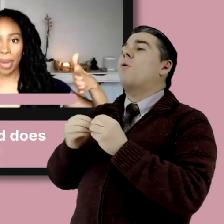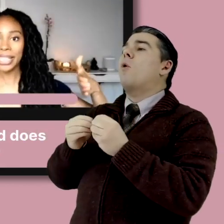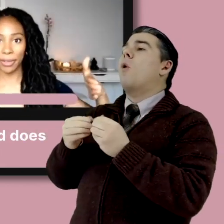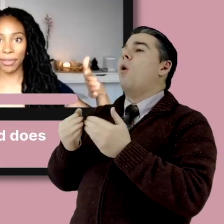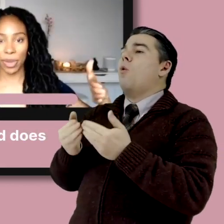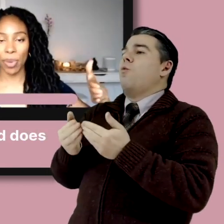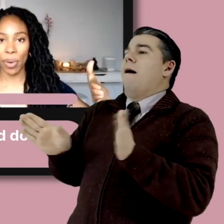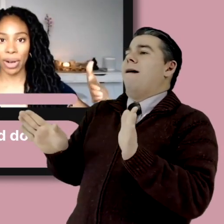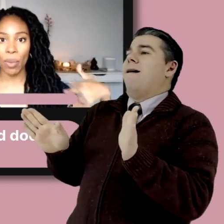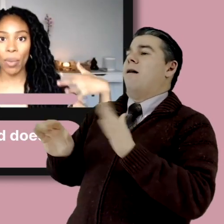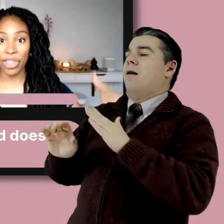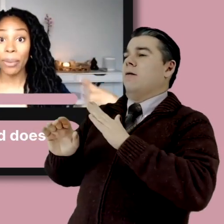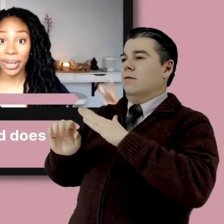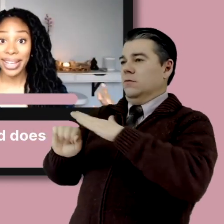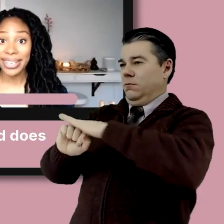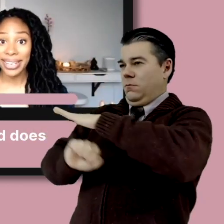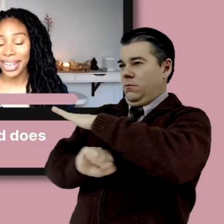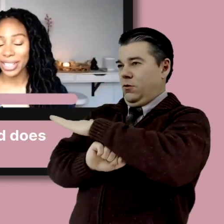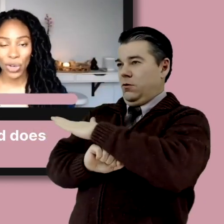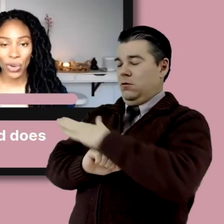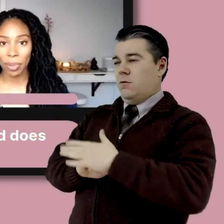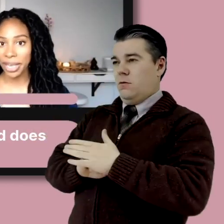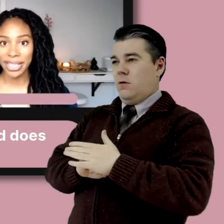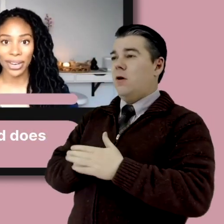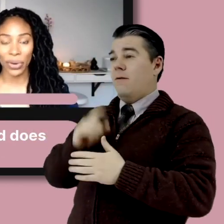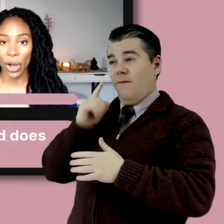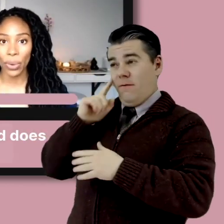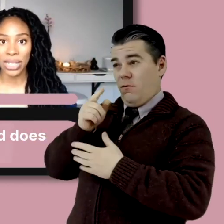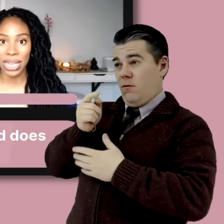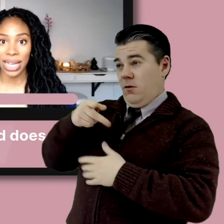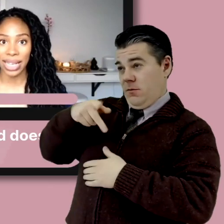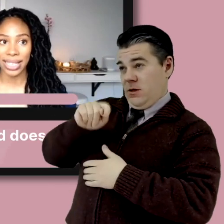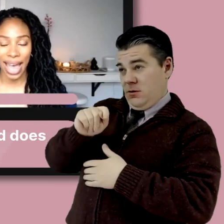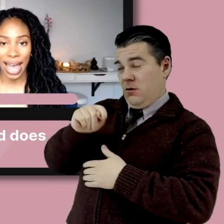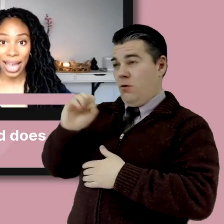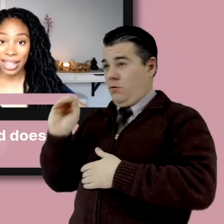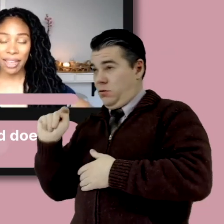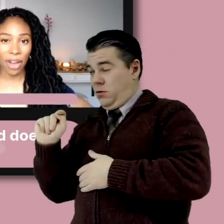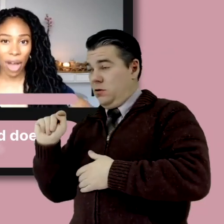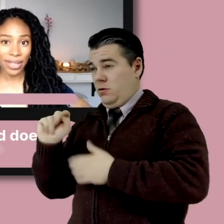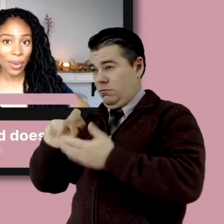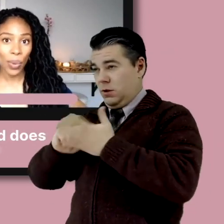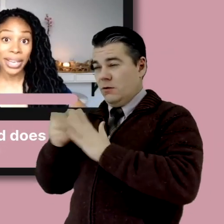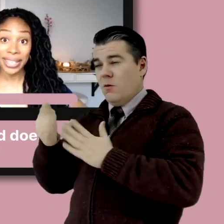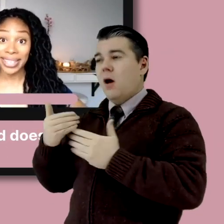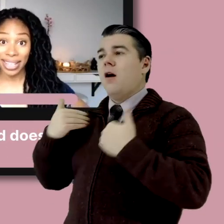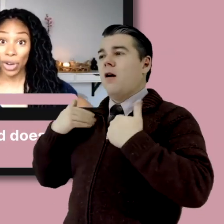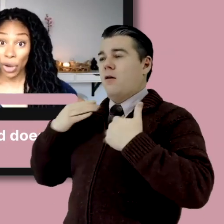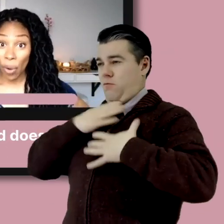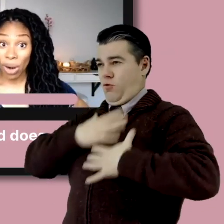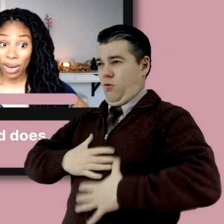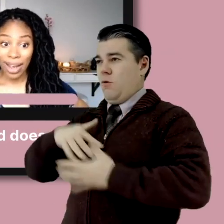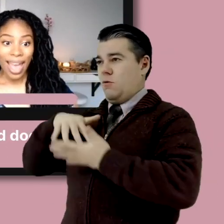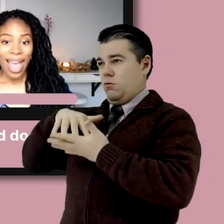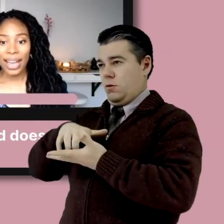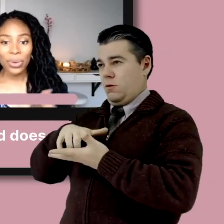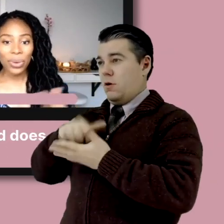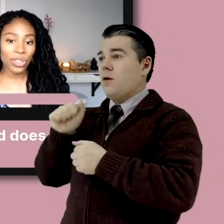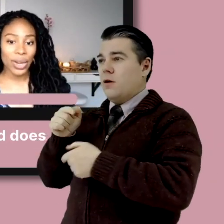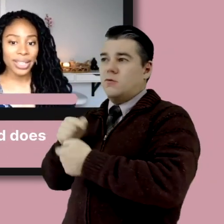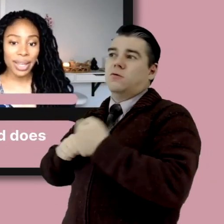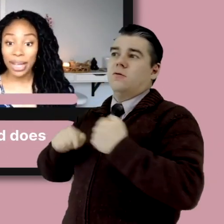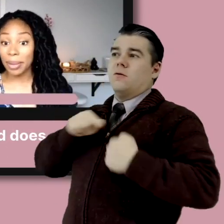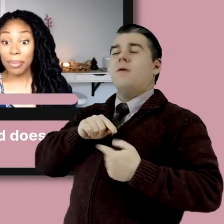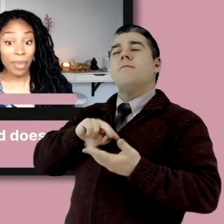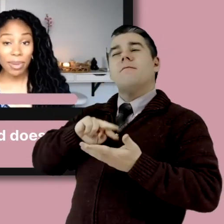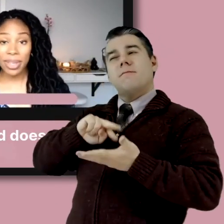wider base of support. And what that would indicate to a PT or OT is that they've got some weakness in their core. And you can